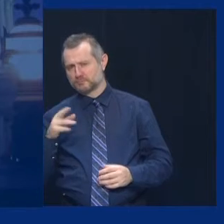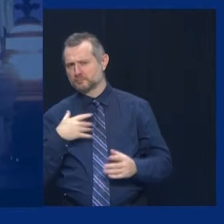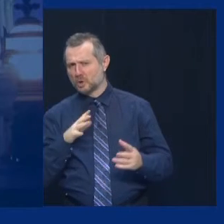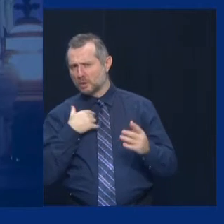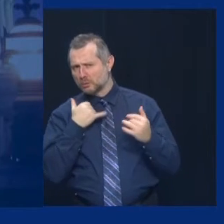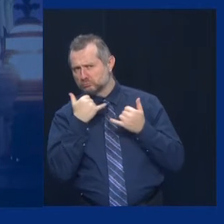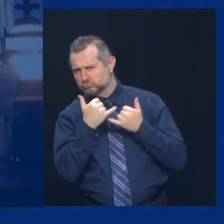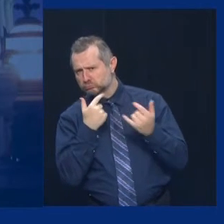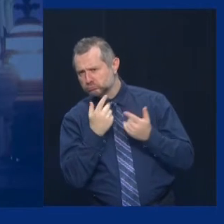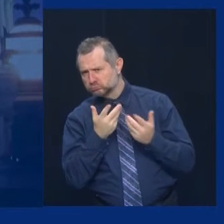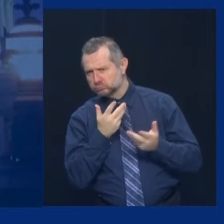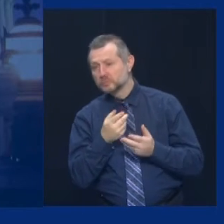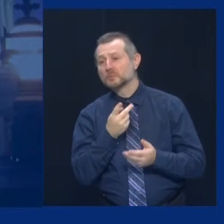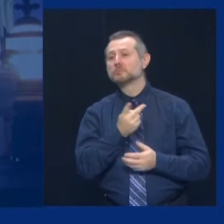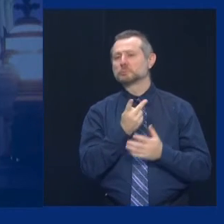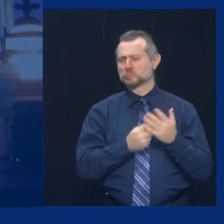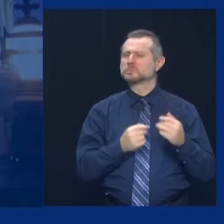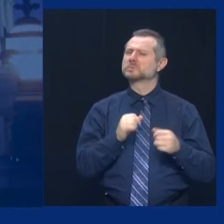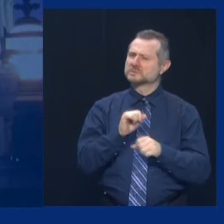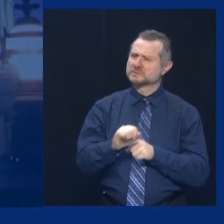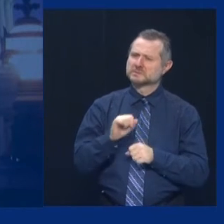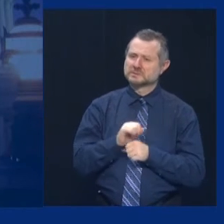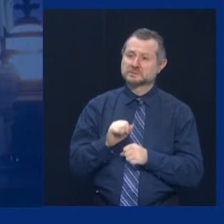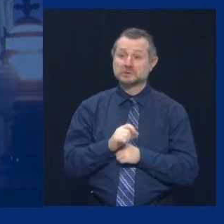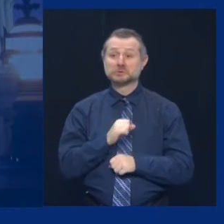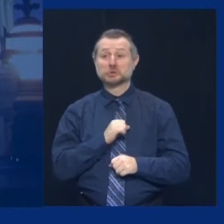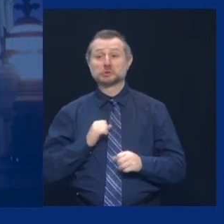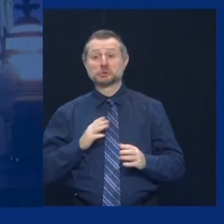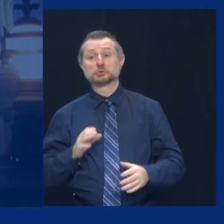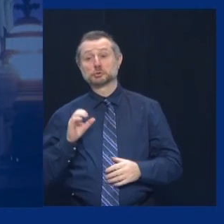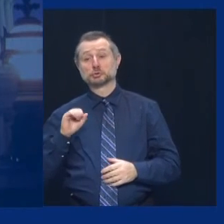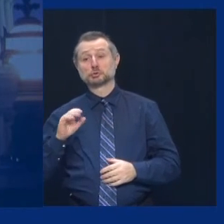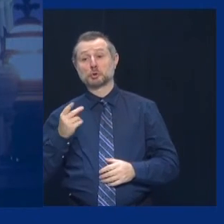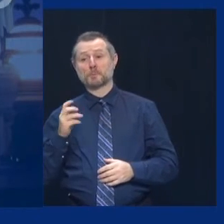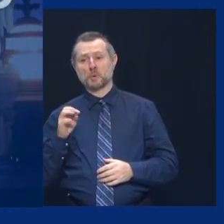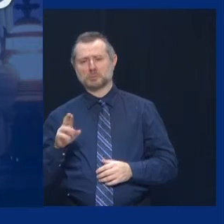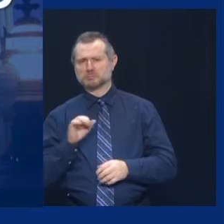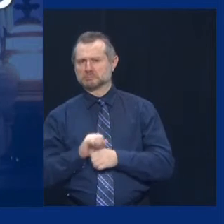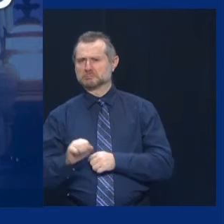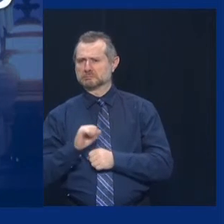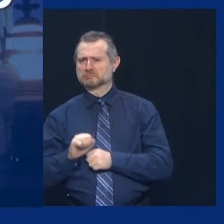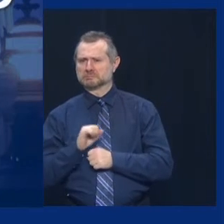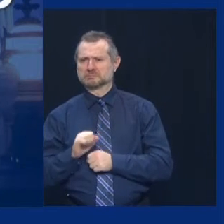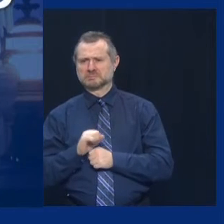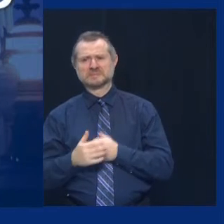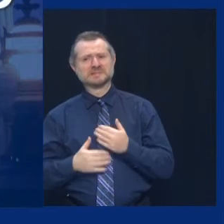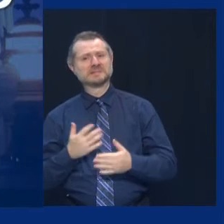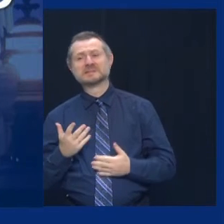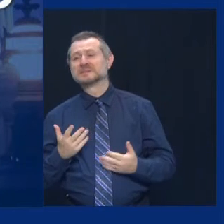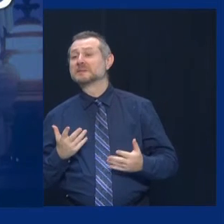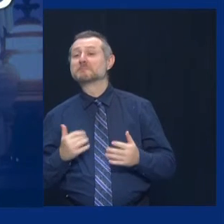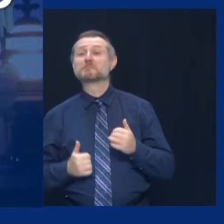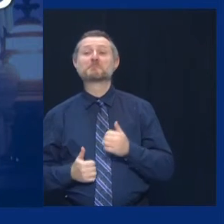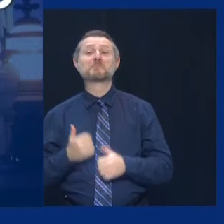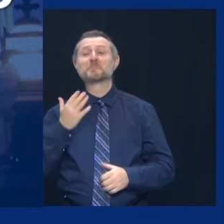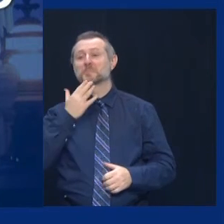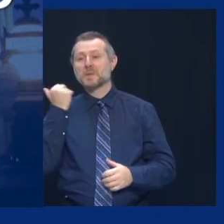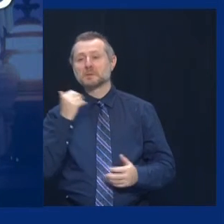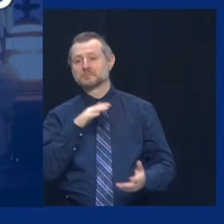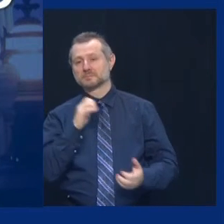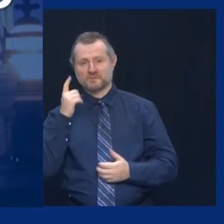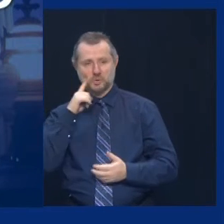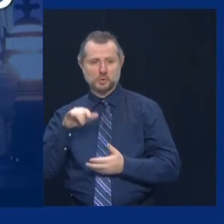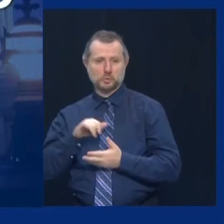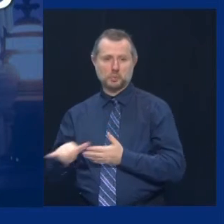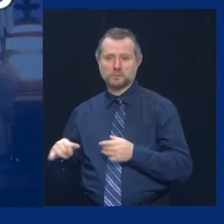very hard on it. I know Senator Schumer was working very hard to get the best he could for New York. They were